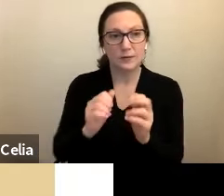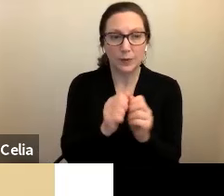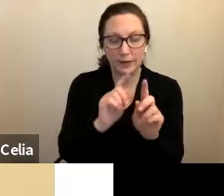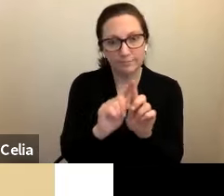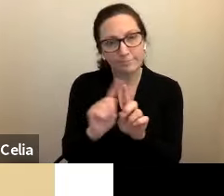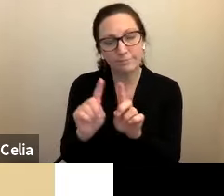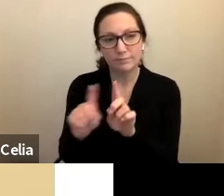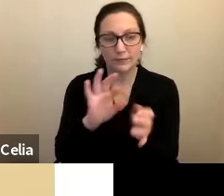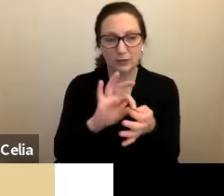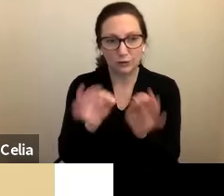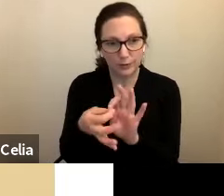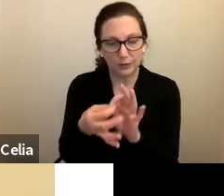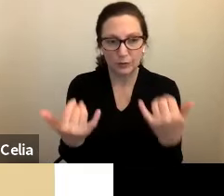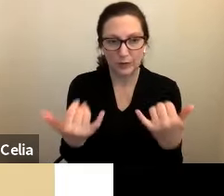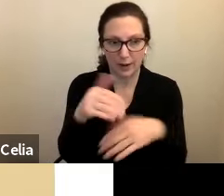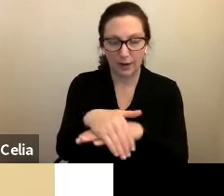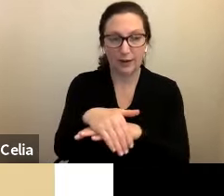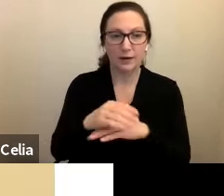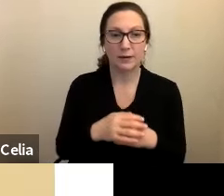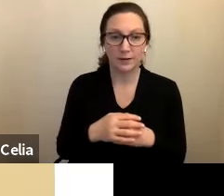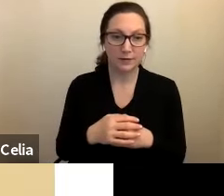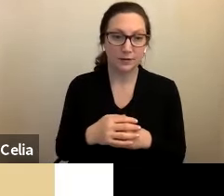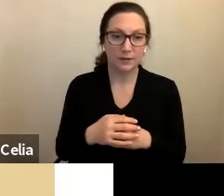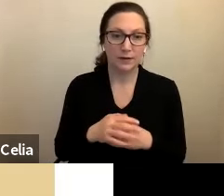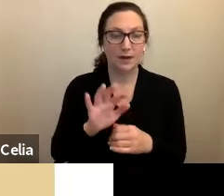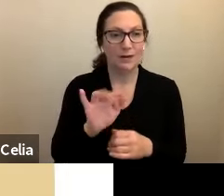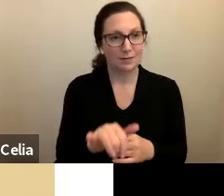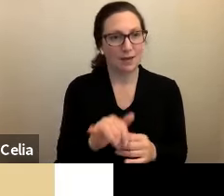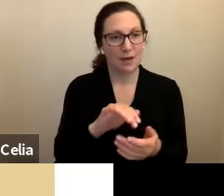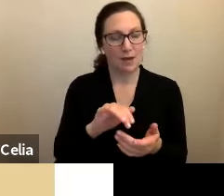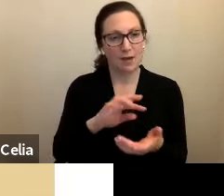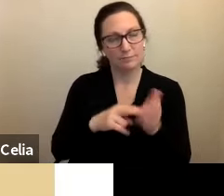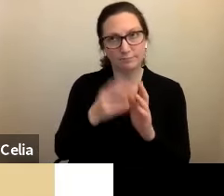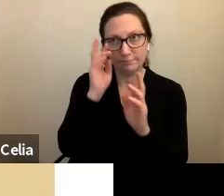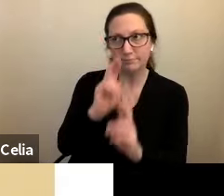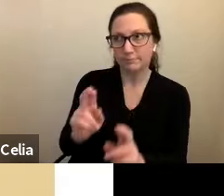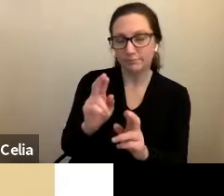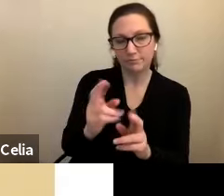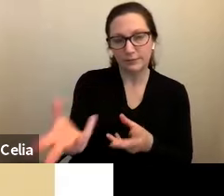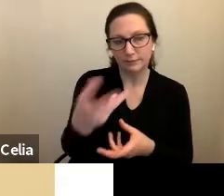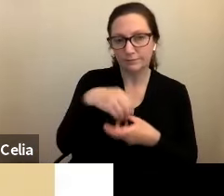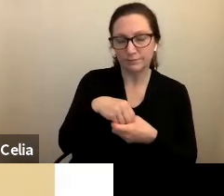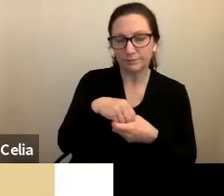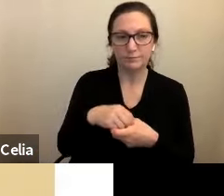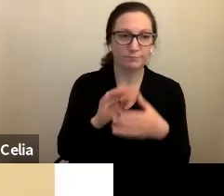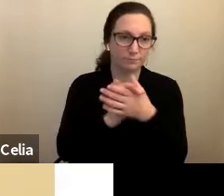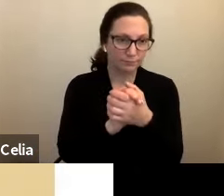translations that you are providing, which is part of inclusivity. So congratulations for